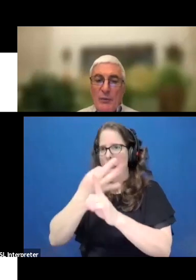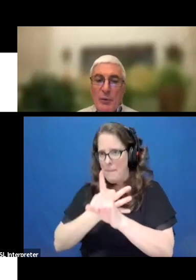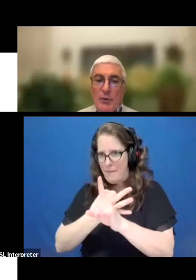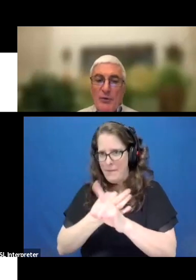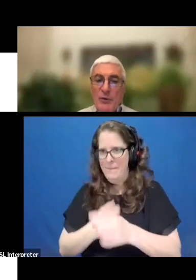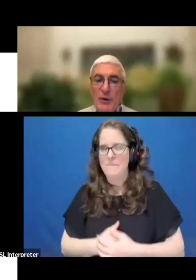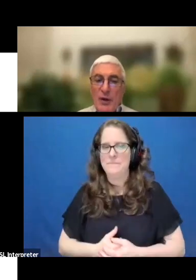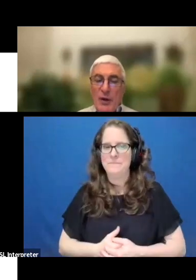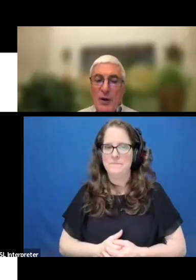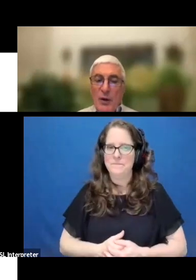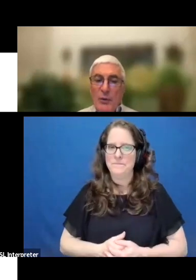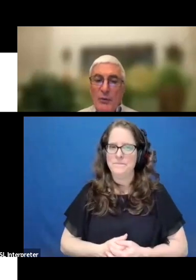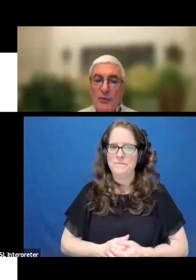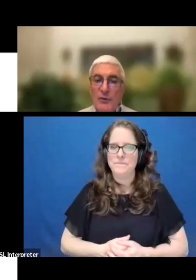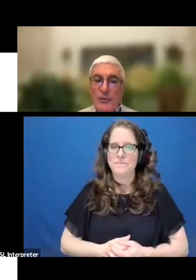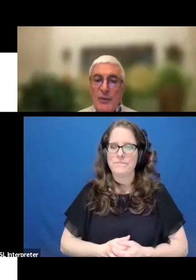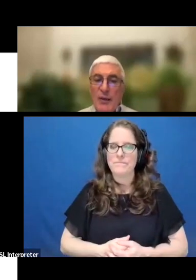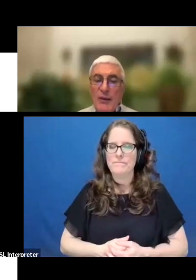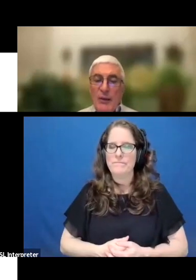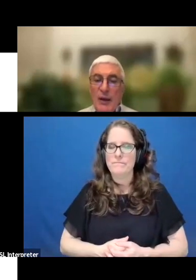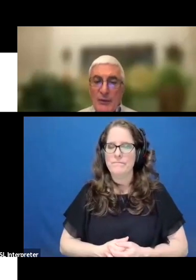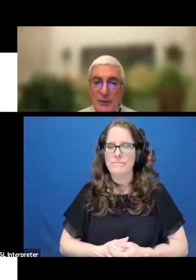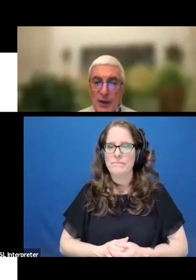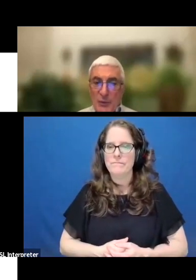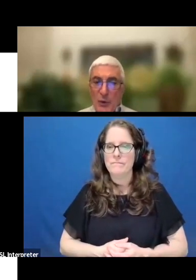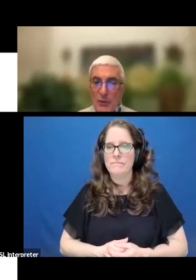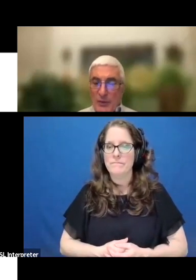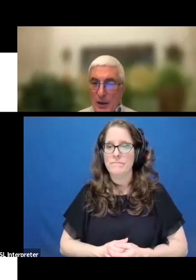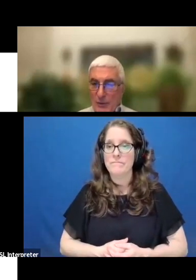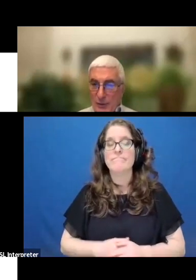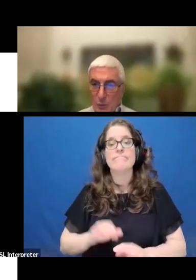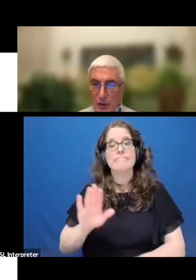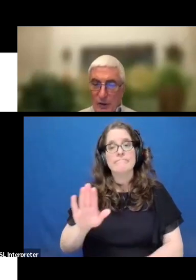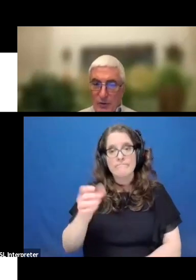Now, if a person earns less than